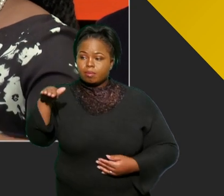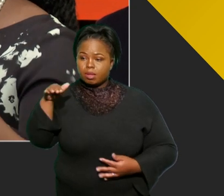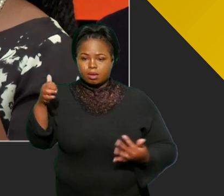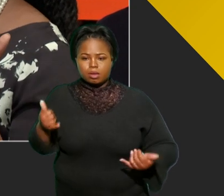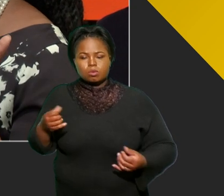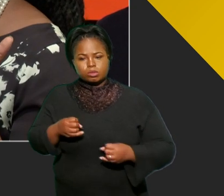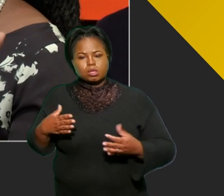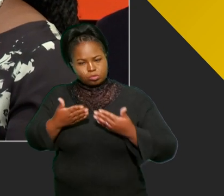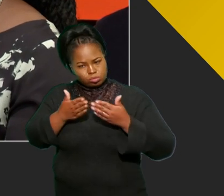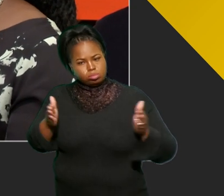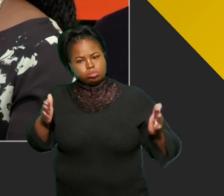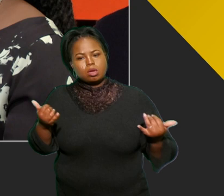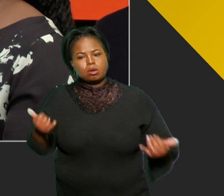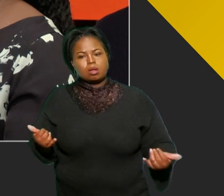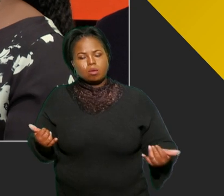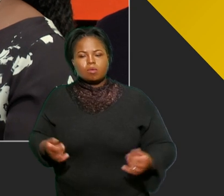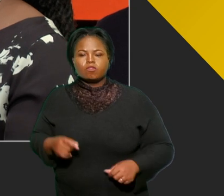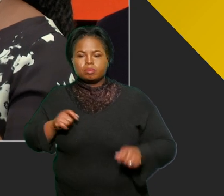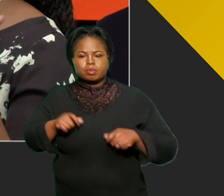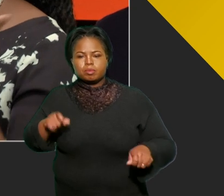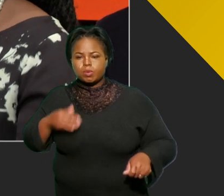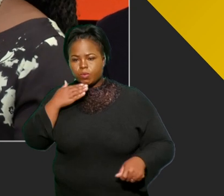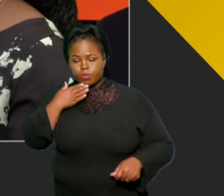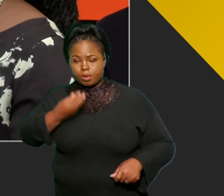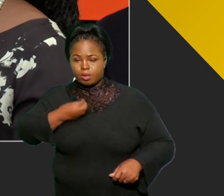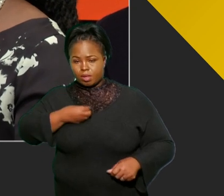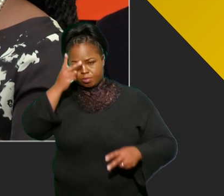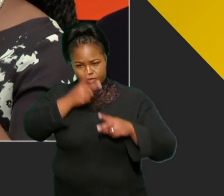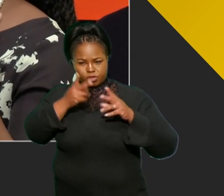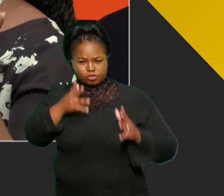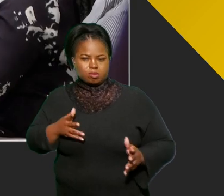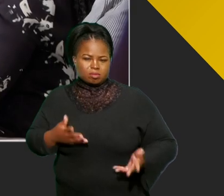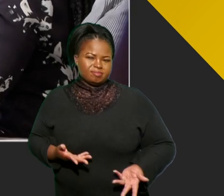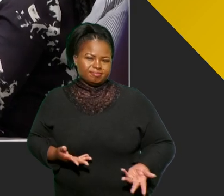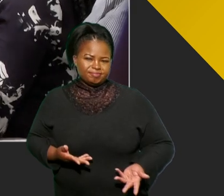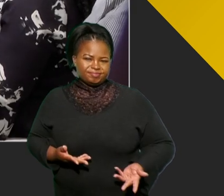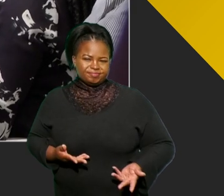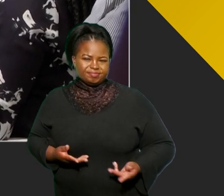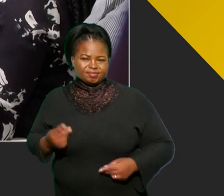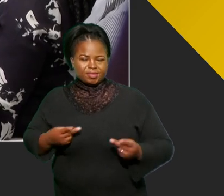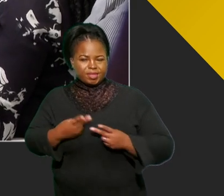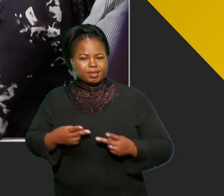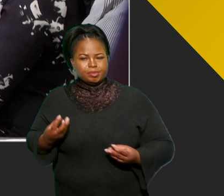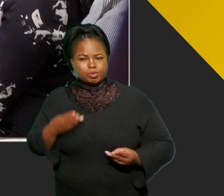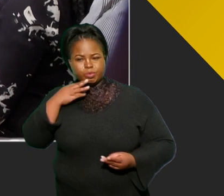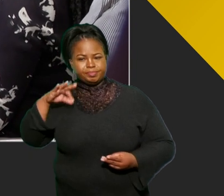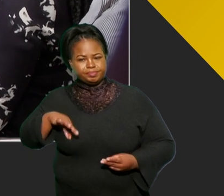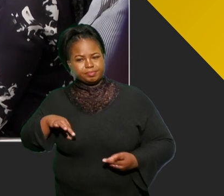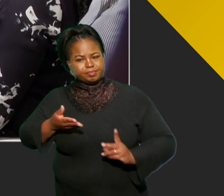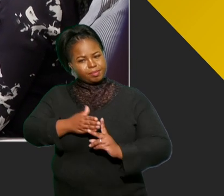to actually open their doors towards young professionals and earners in that scale,